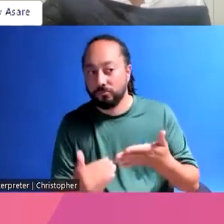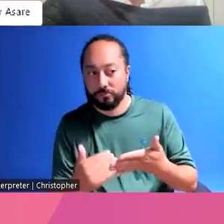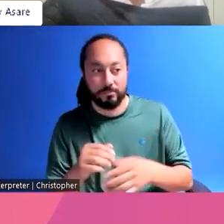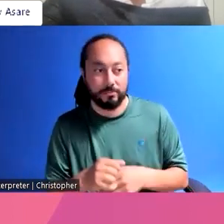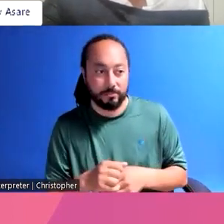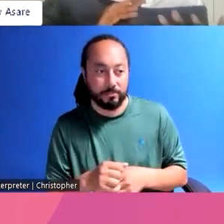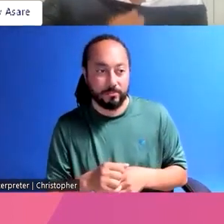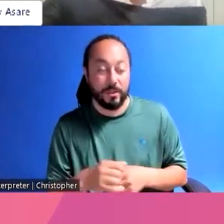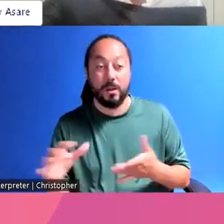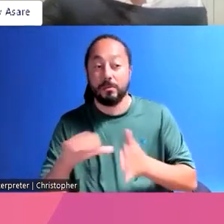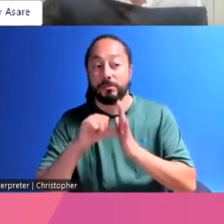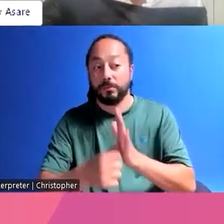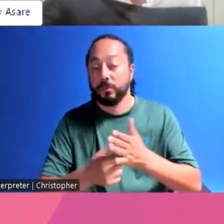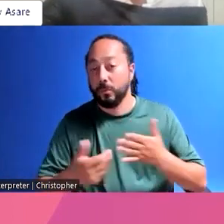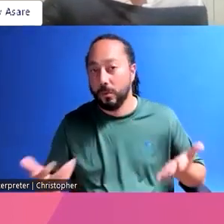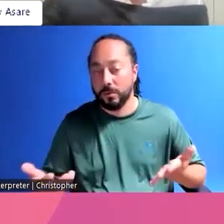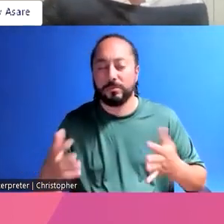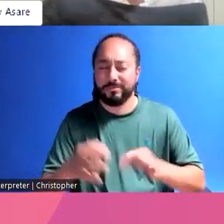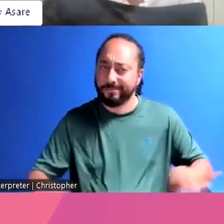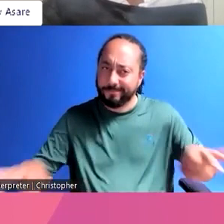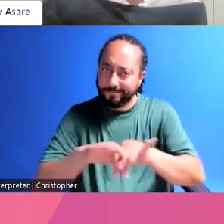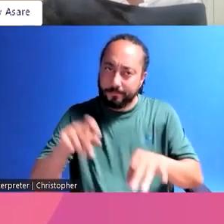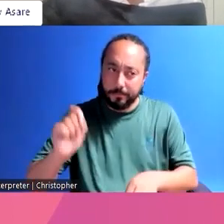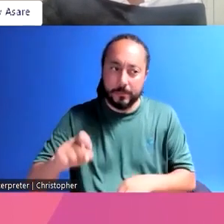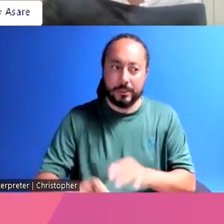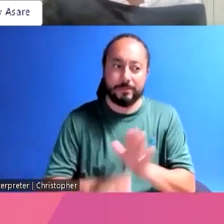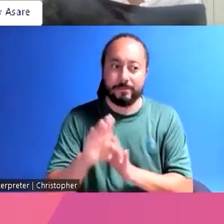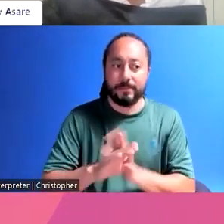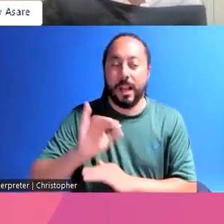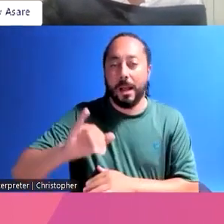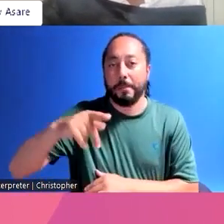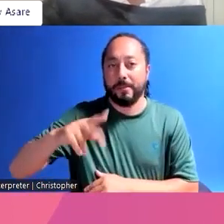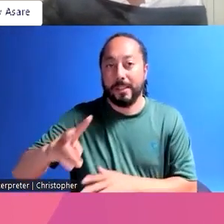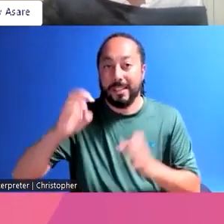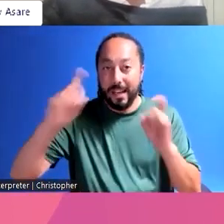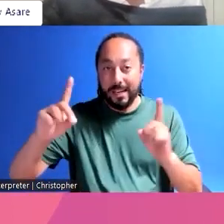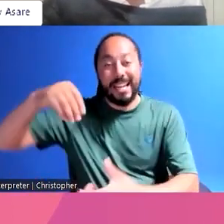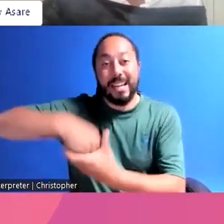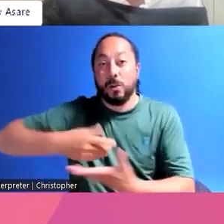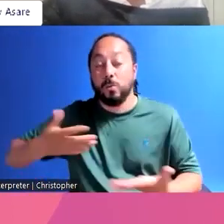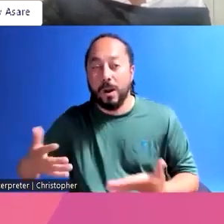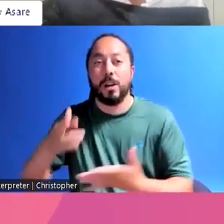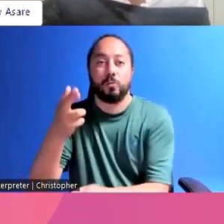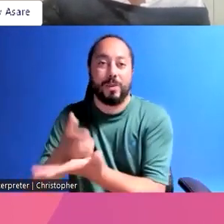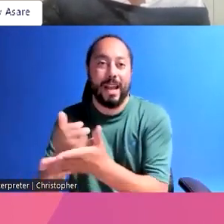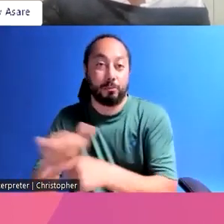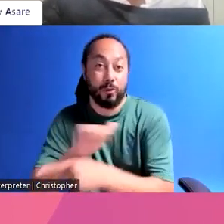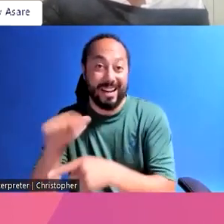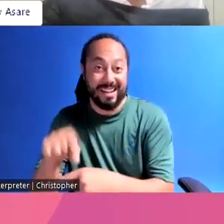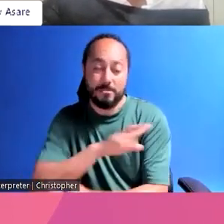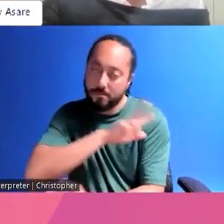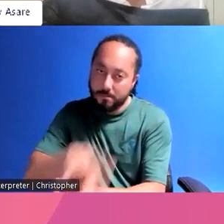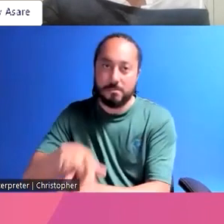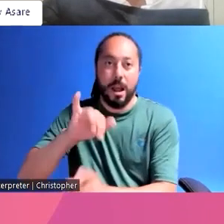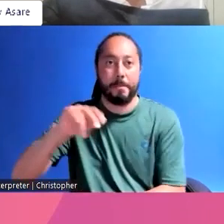we highlighted was it's necessary to build intimate partner violence education into rehabilitation training.